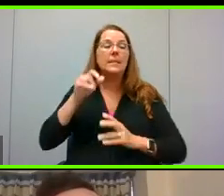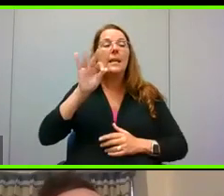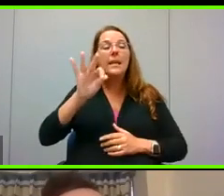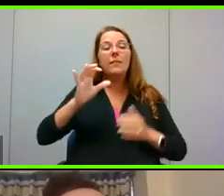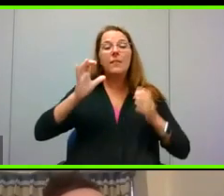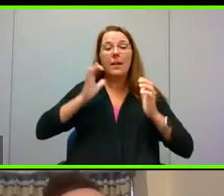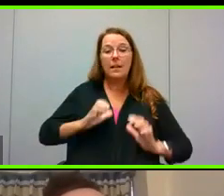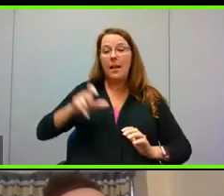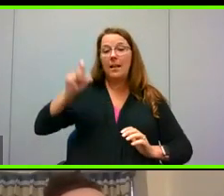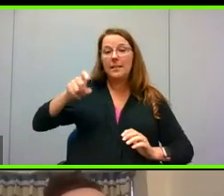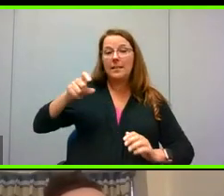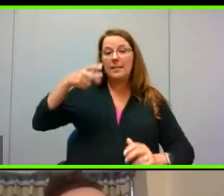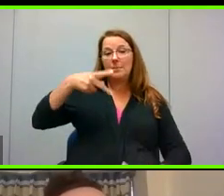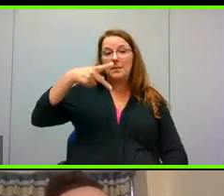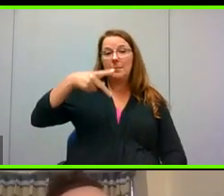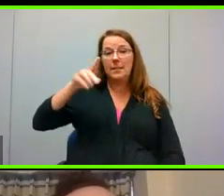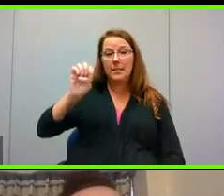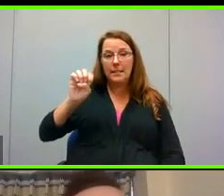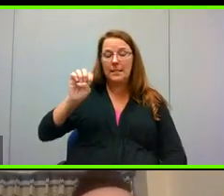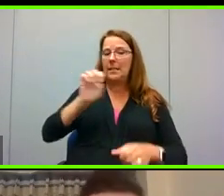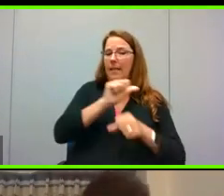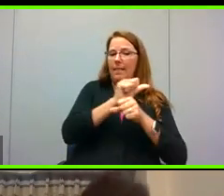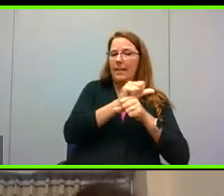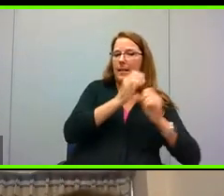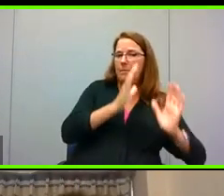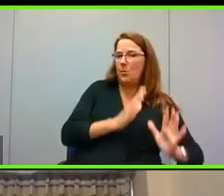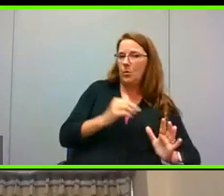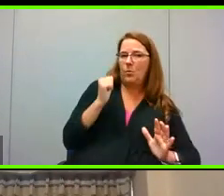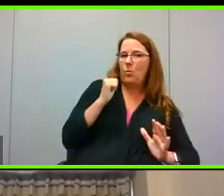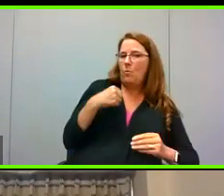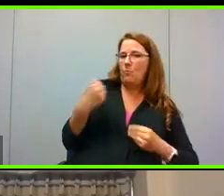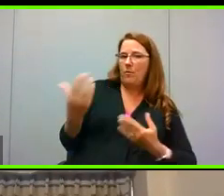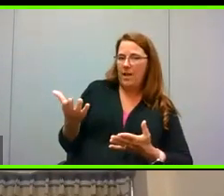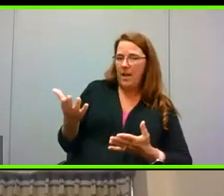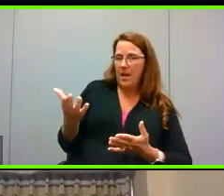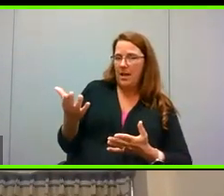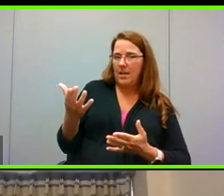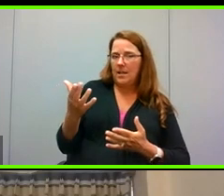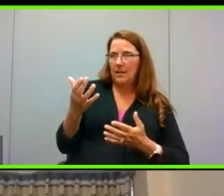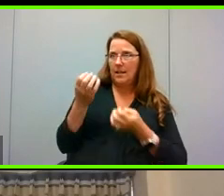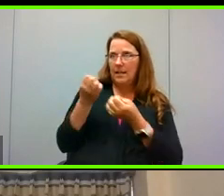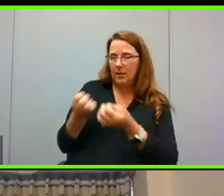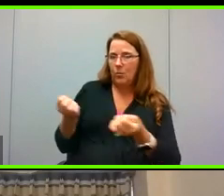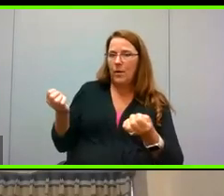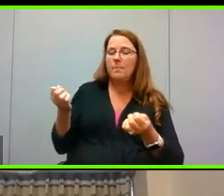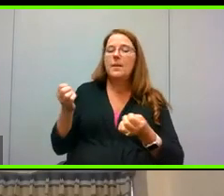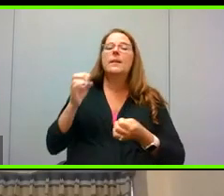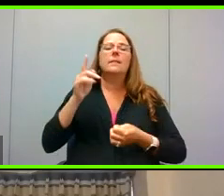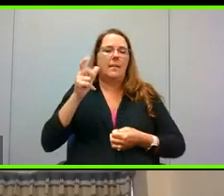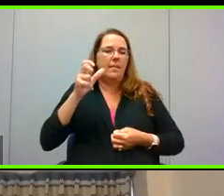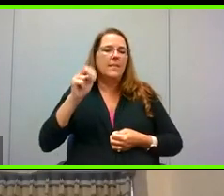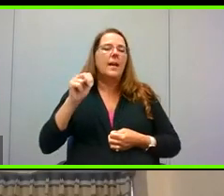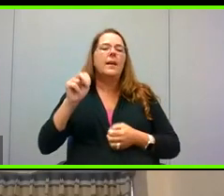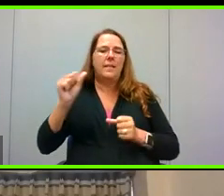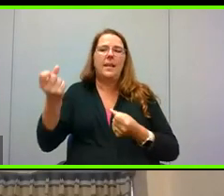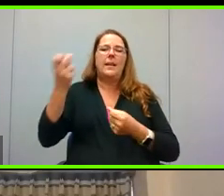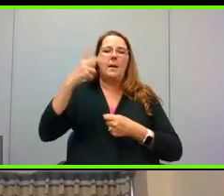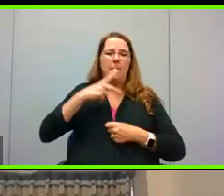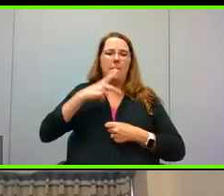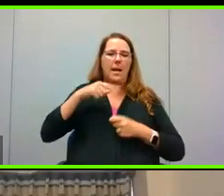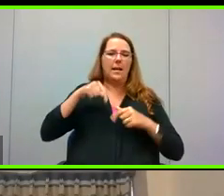PPE and the employer will not provide the equipment, then certainly they can come back to our agency and talk about what it is they